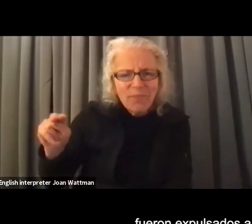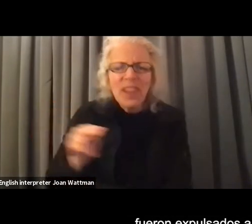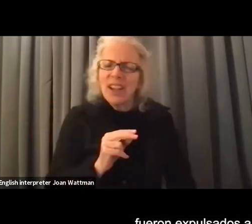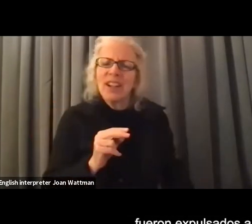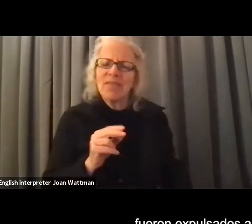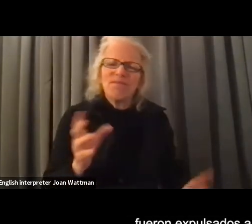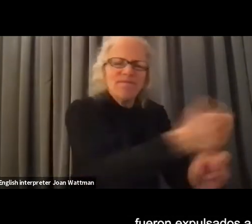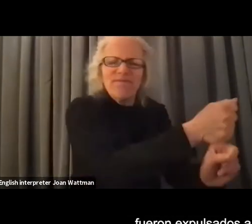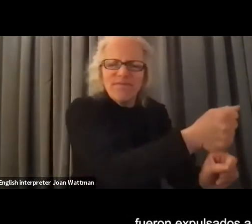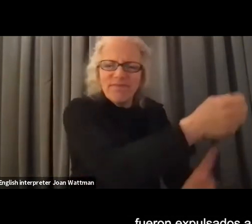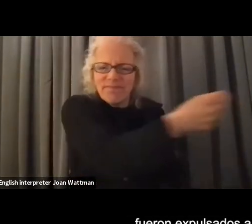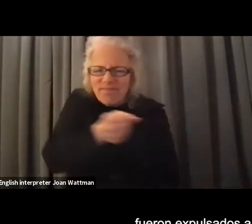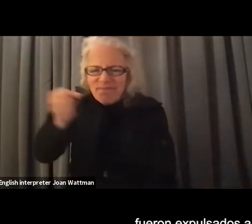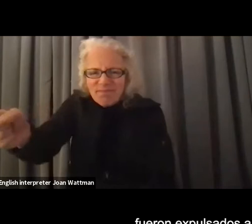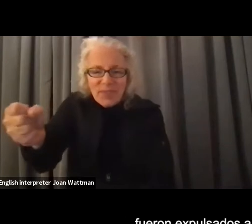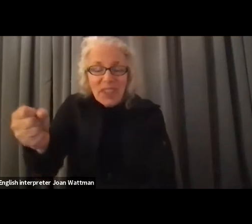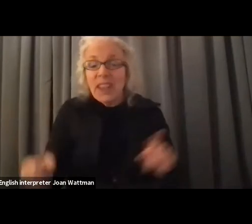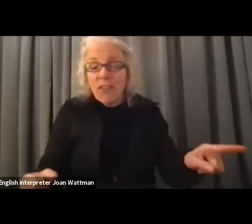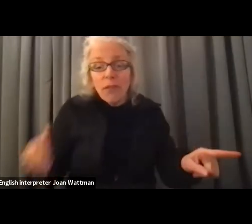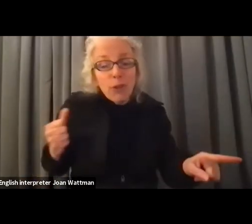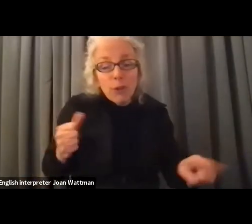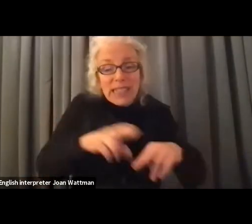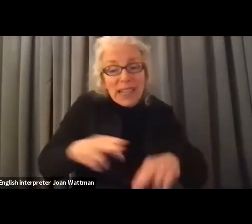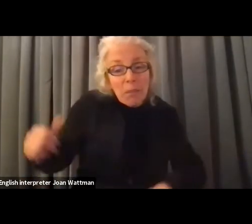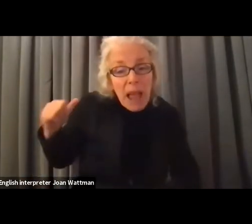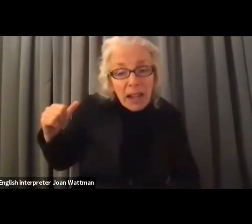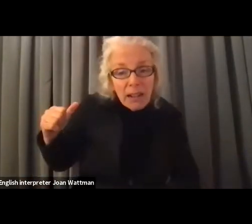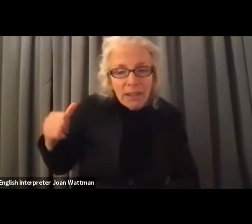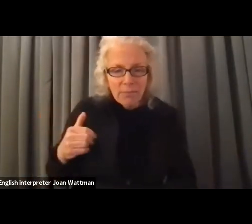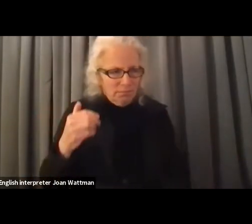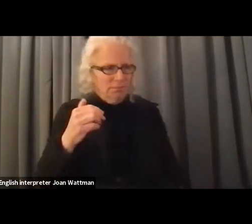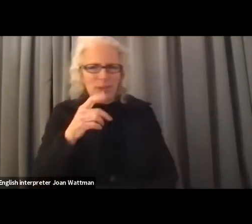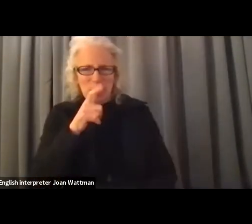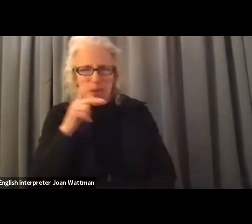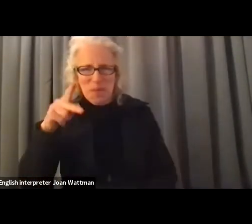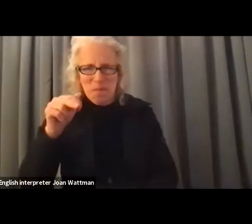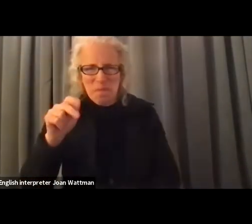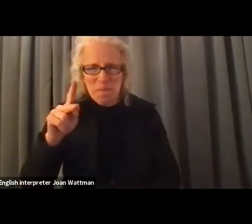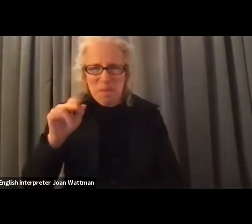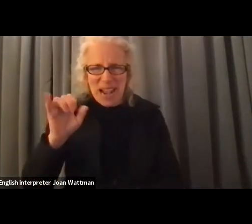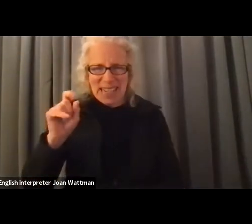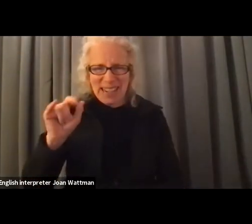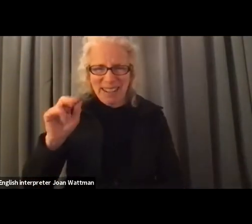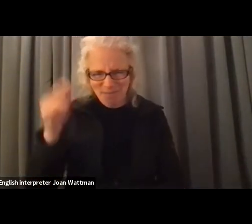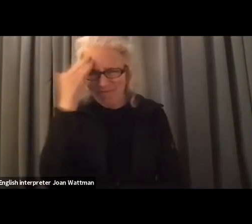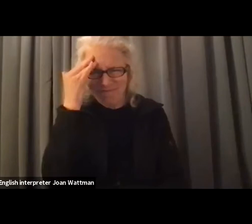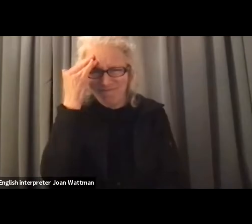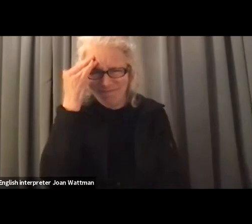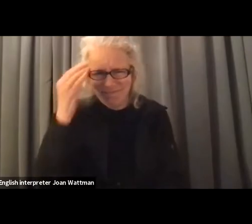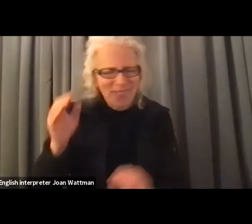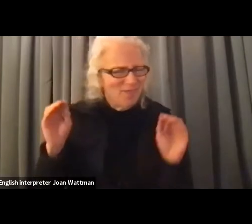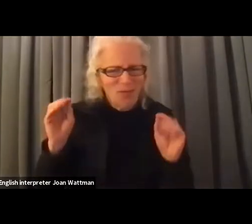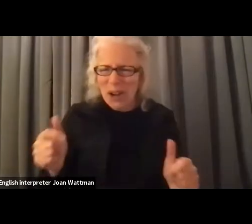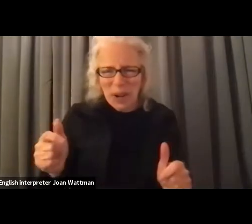for refusing to sit at the back of the bus. Well, I knew immediately who was that 1